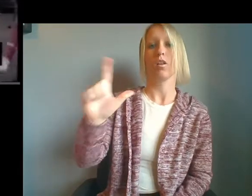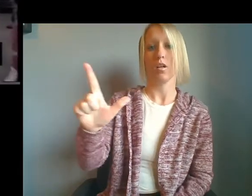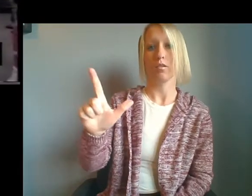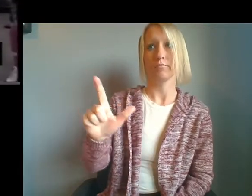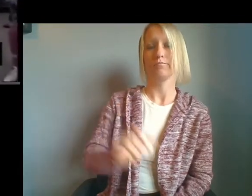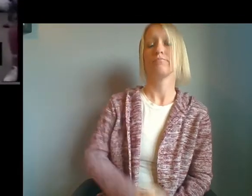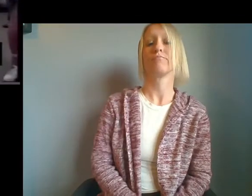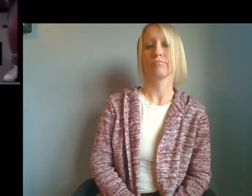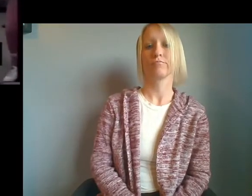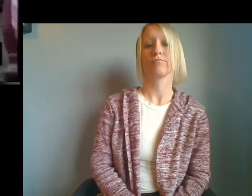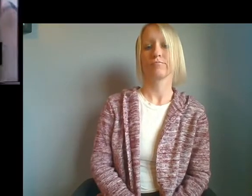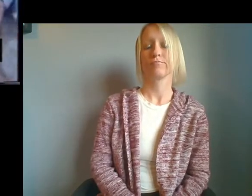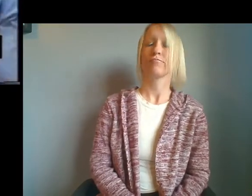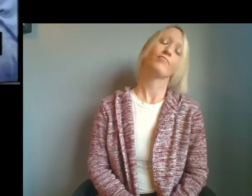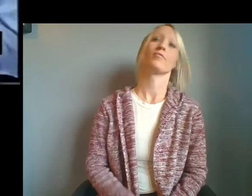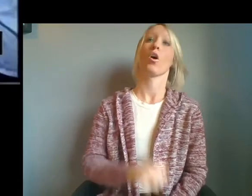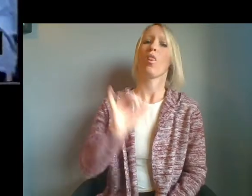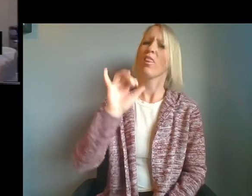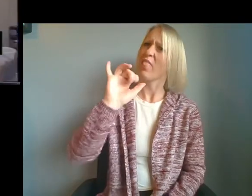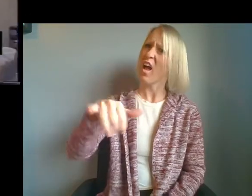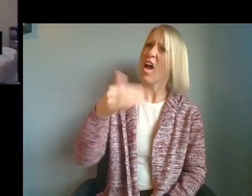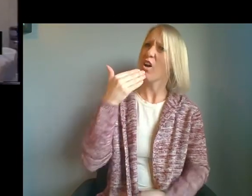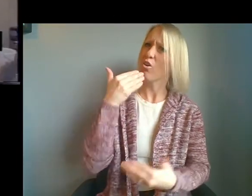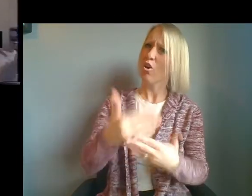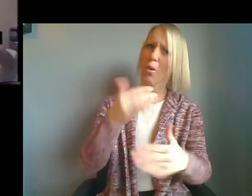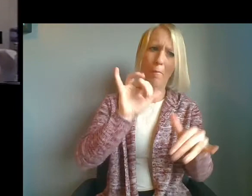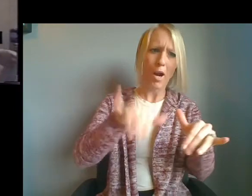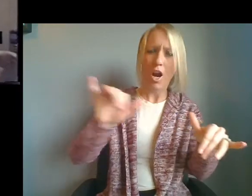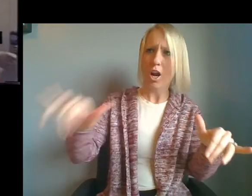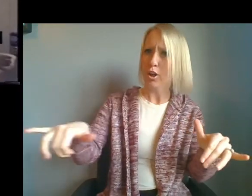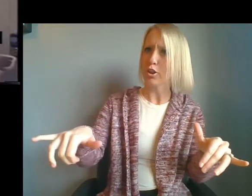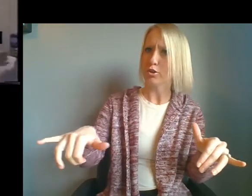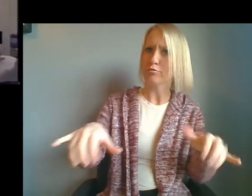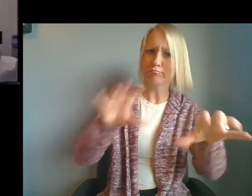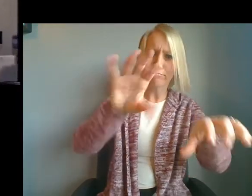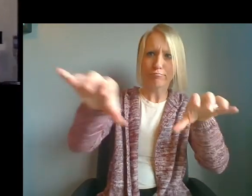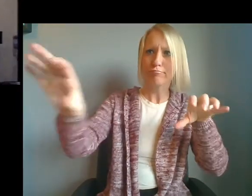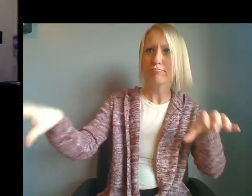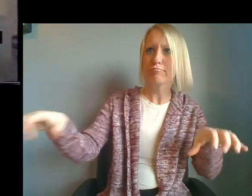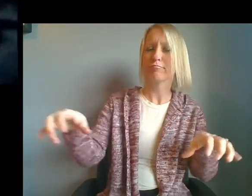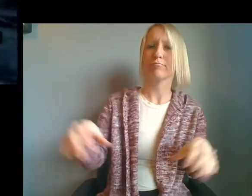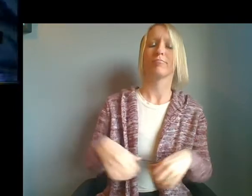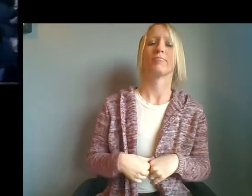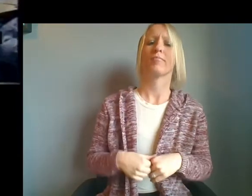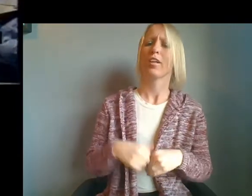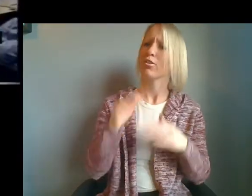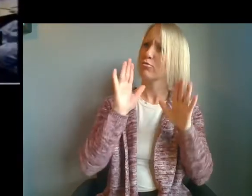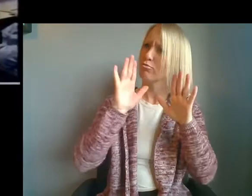you. Whoever did not have the compass the first time, come on back and get a bucket of pattern blocks.